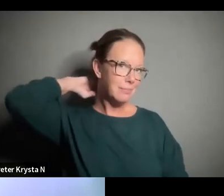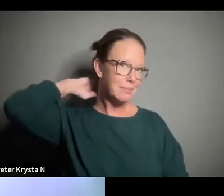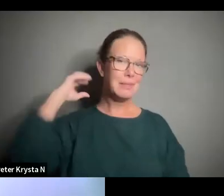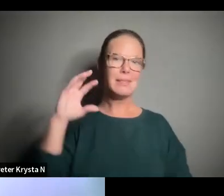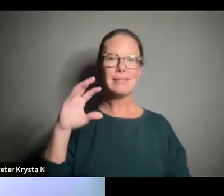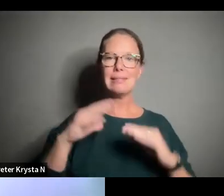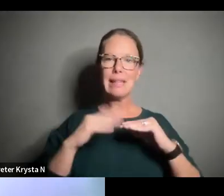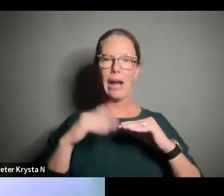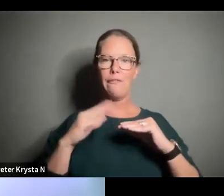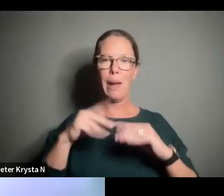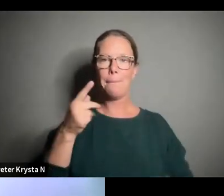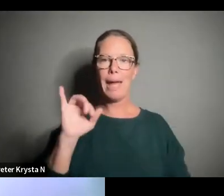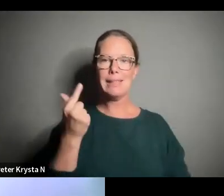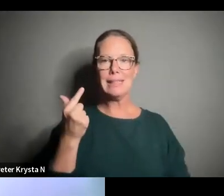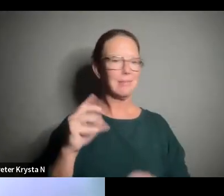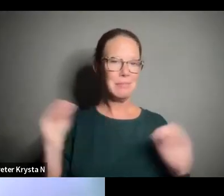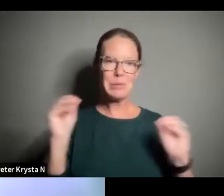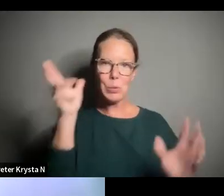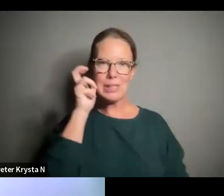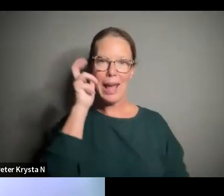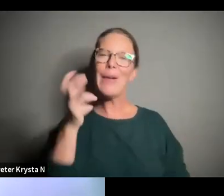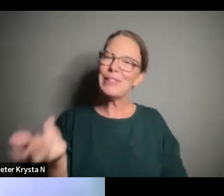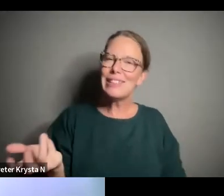it. So it's that little bit,